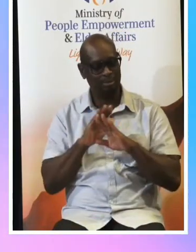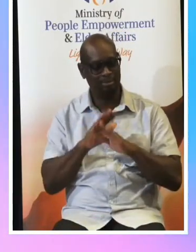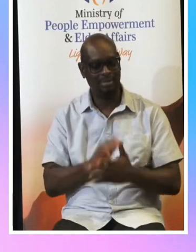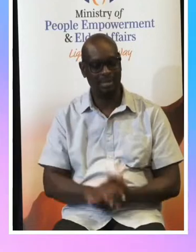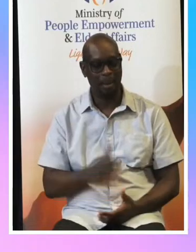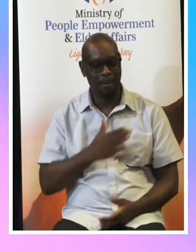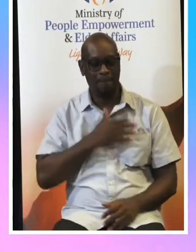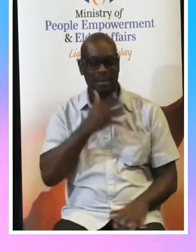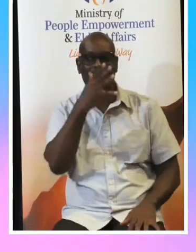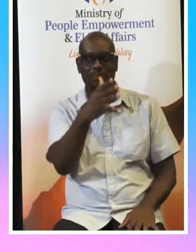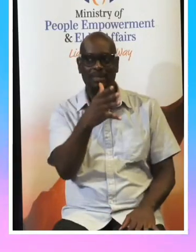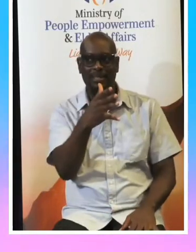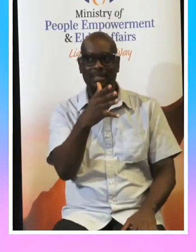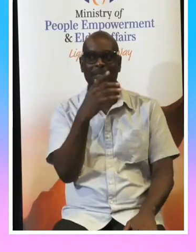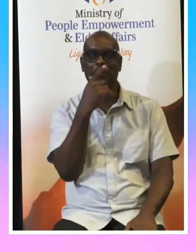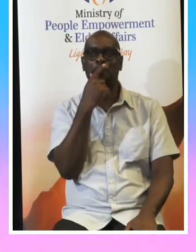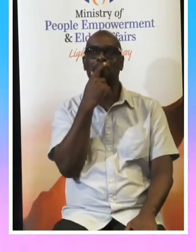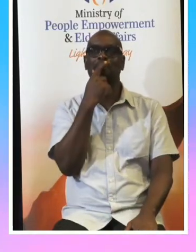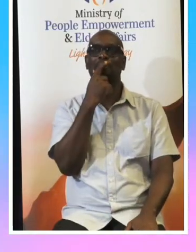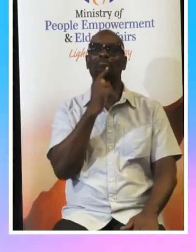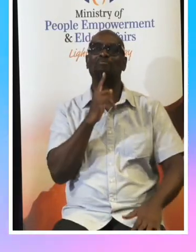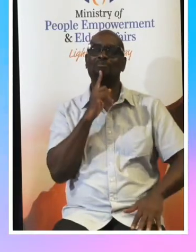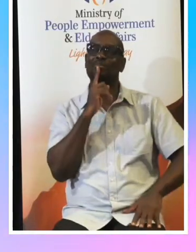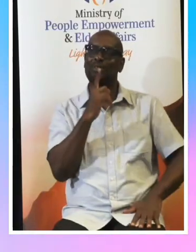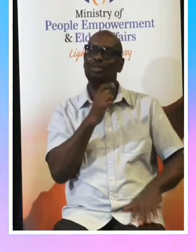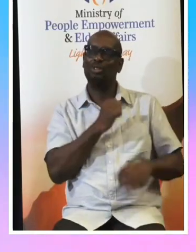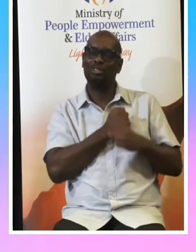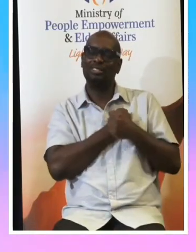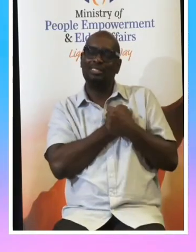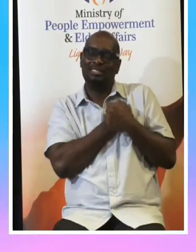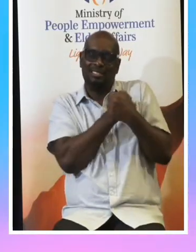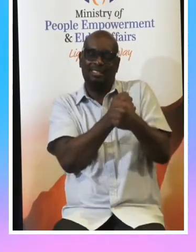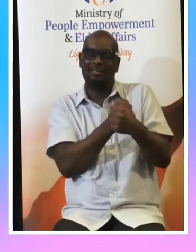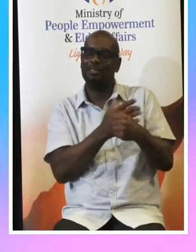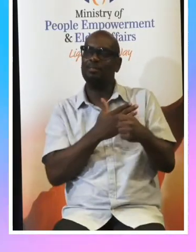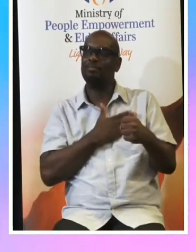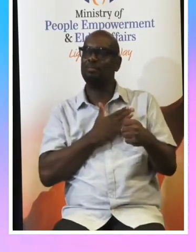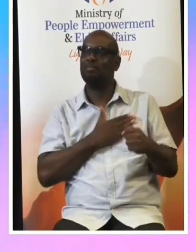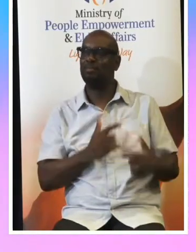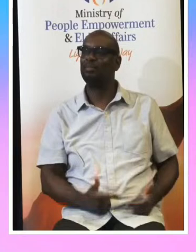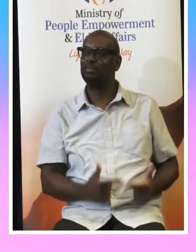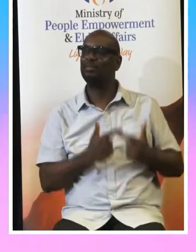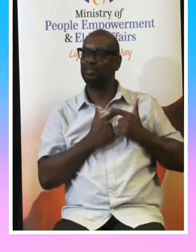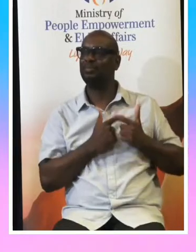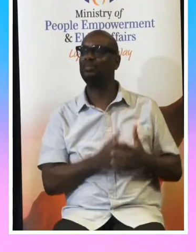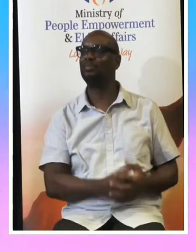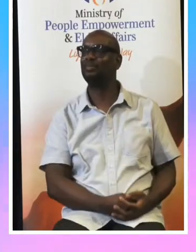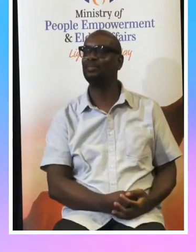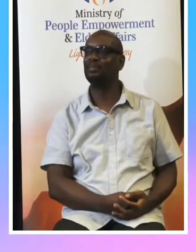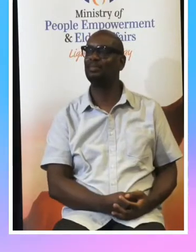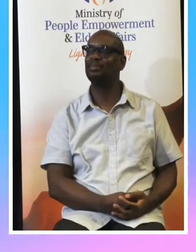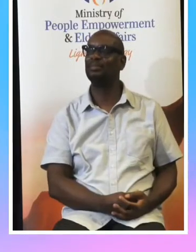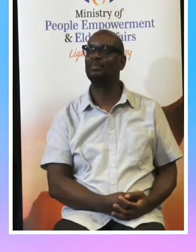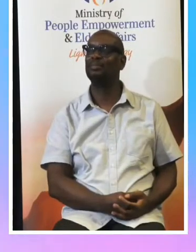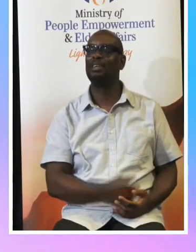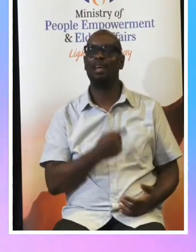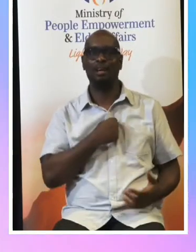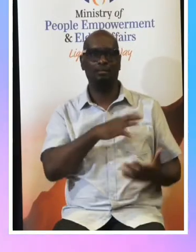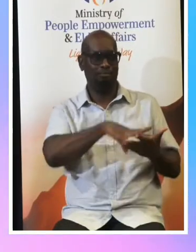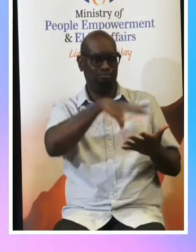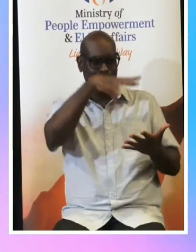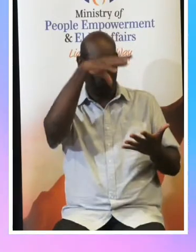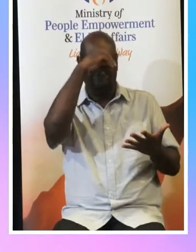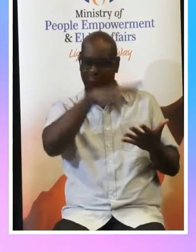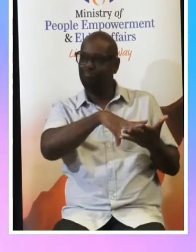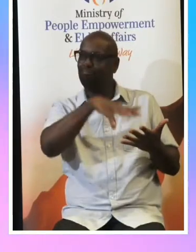My grandmother is one of the great loves of my life. I believe I said it yesterday in the Senate. And I have learned so much from